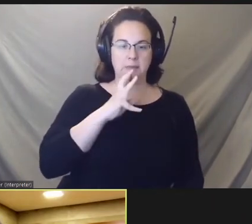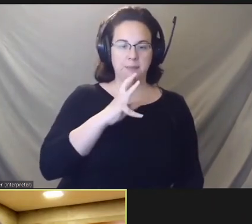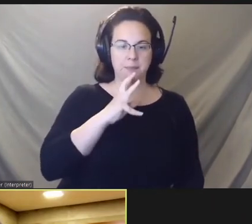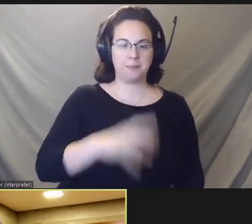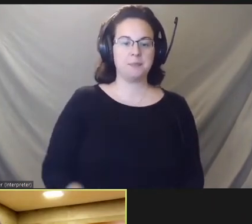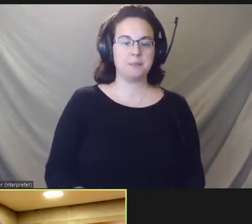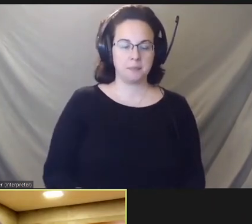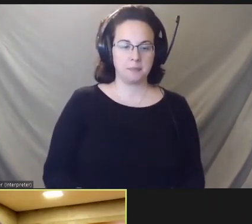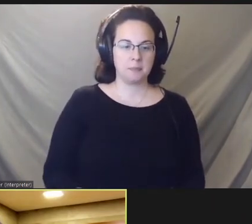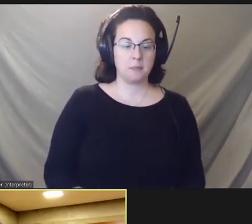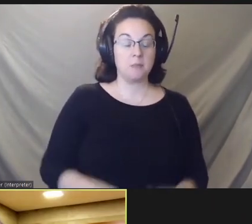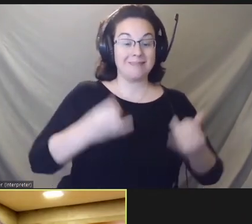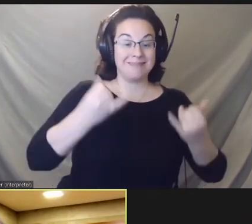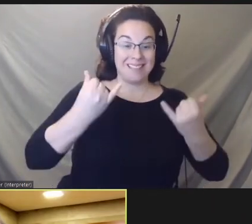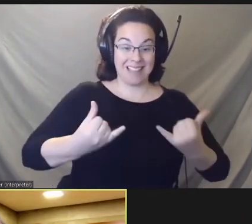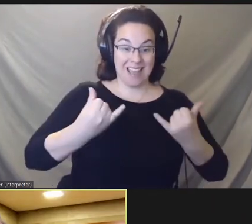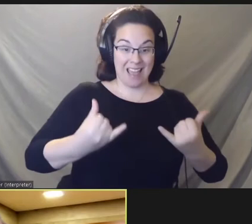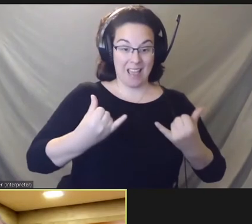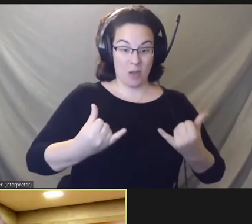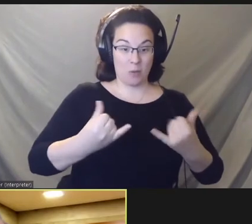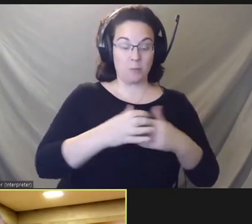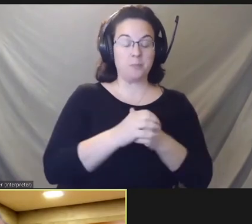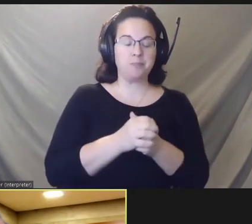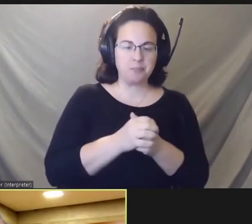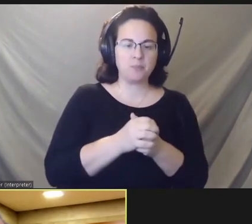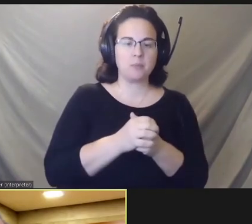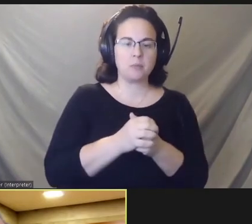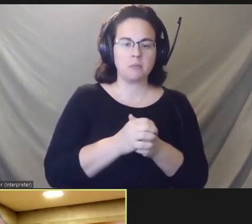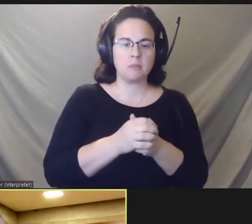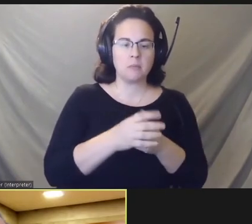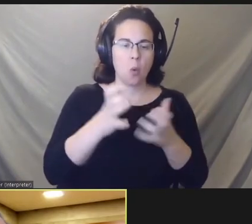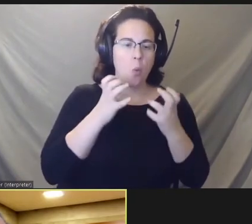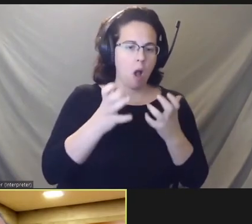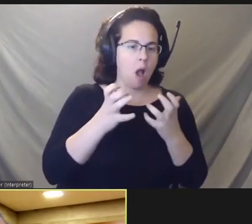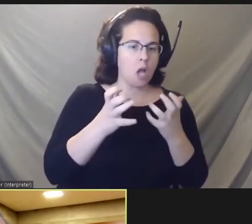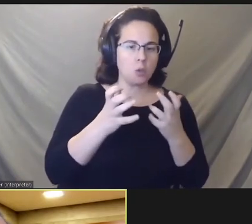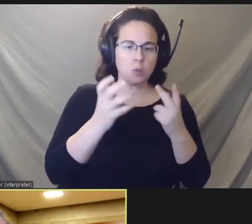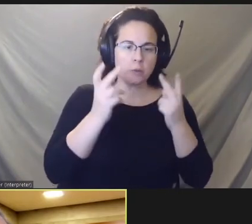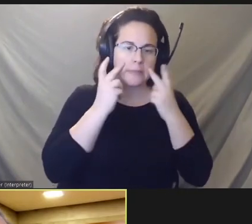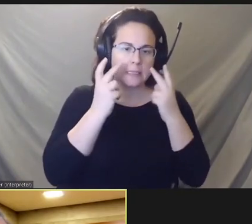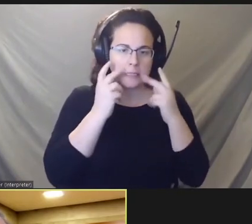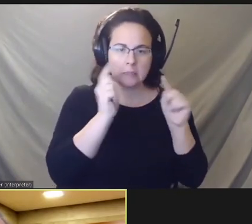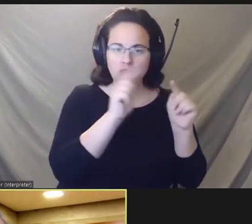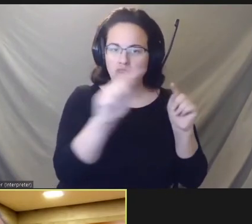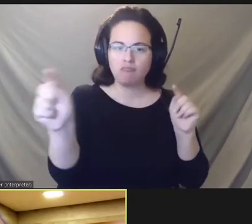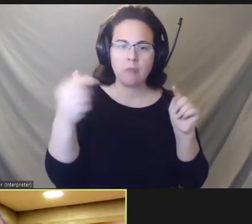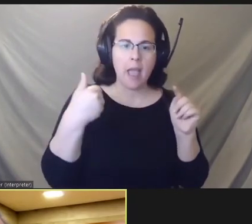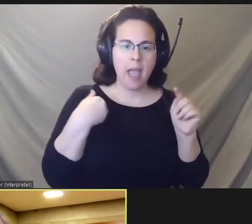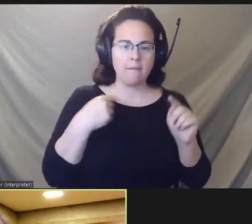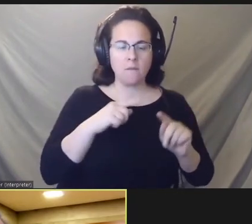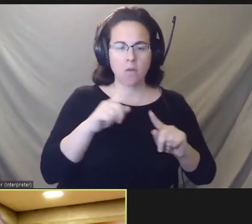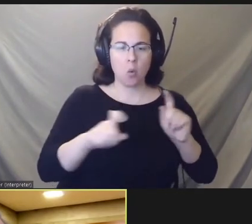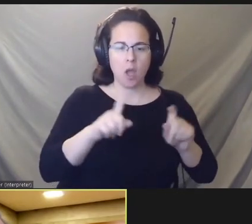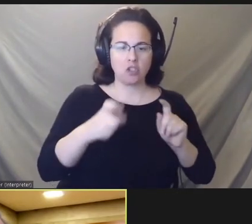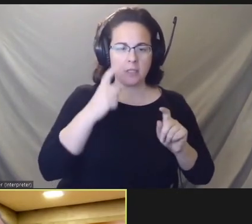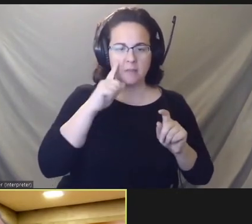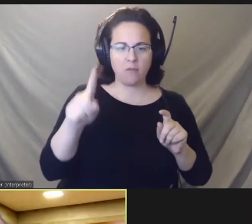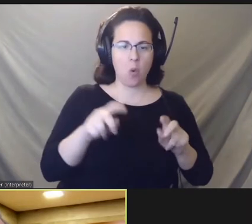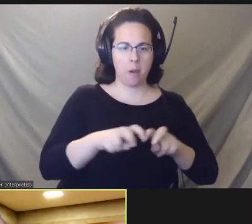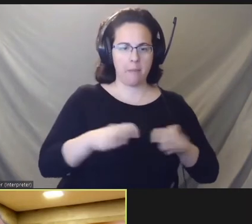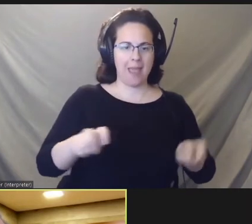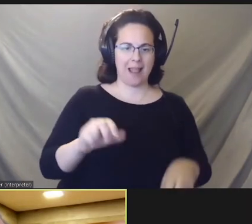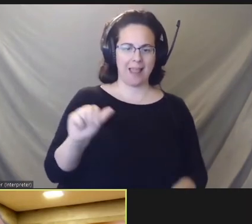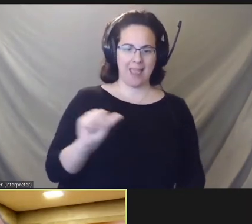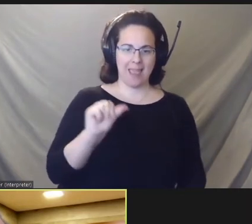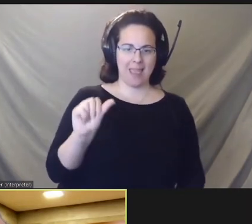So at this time, I'd like to see if there are any questions for panel A. As was mentioned